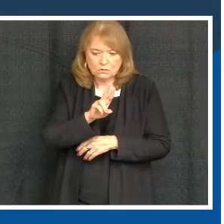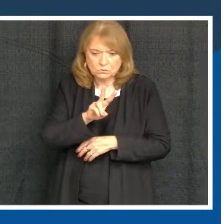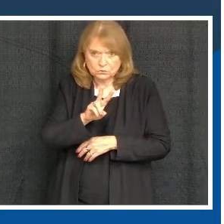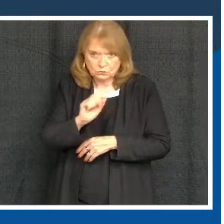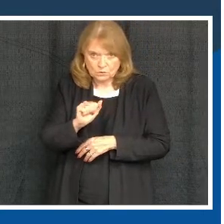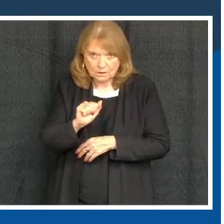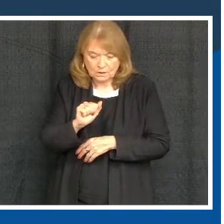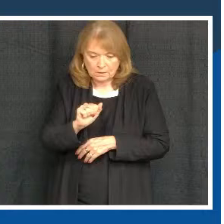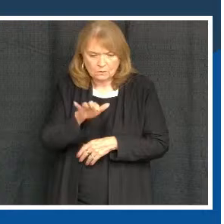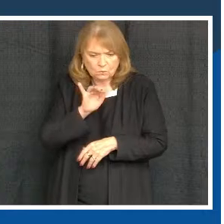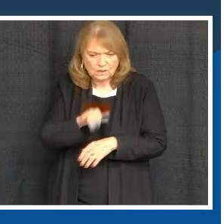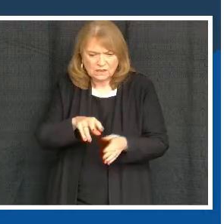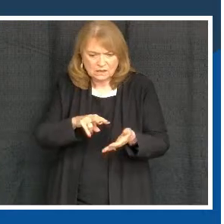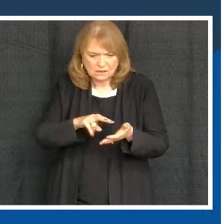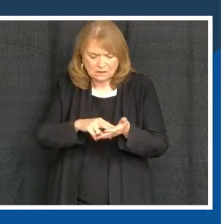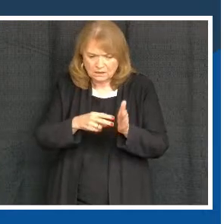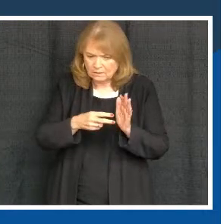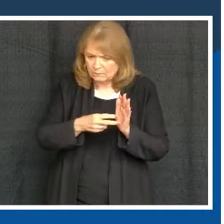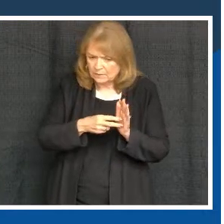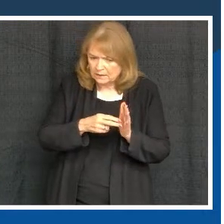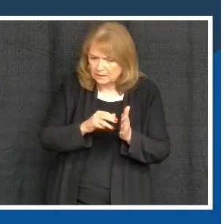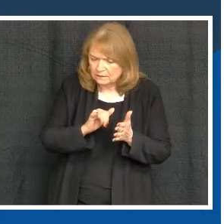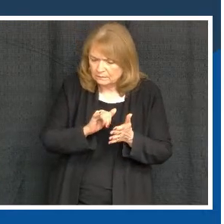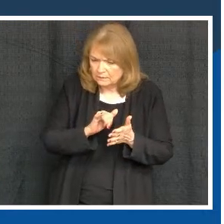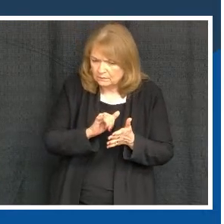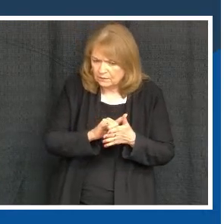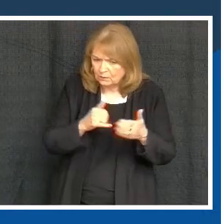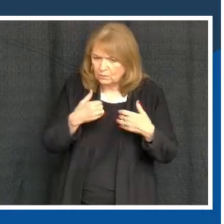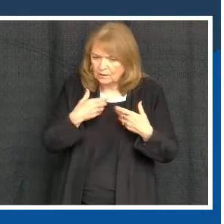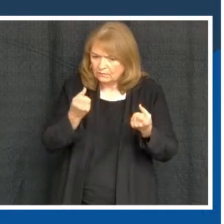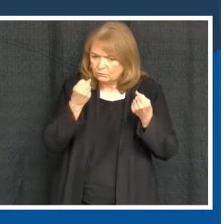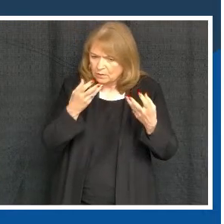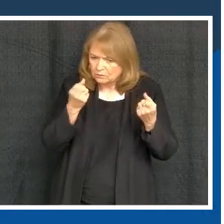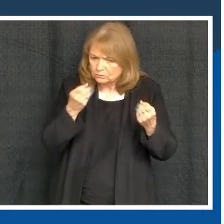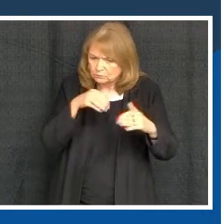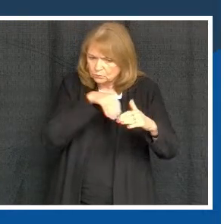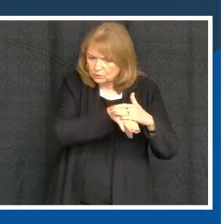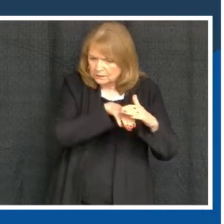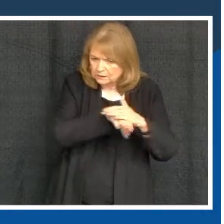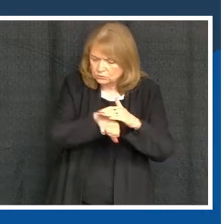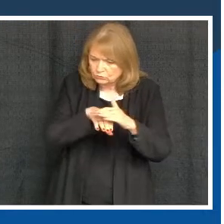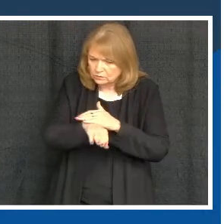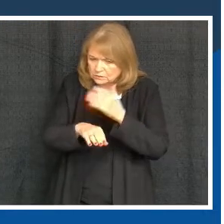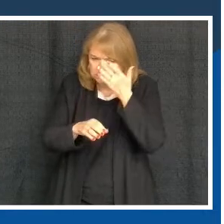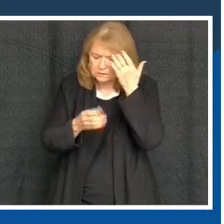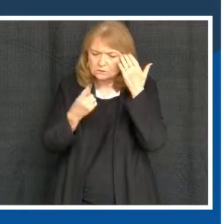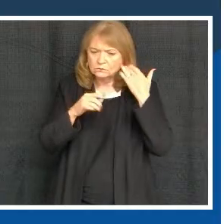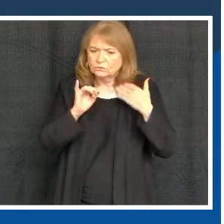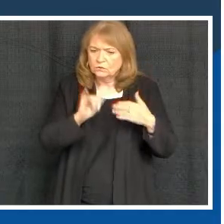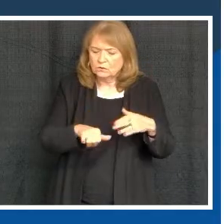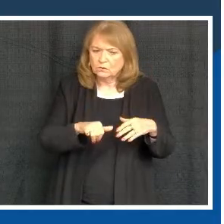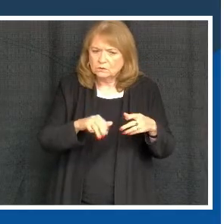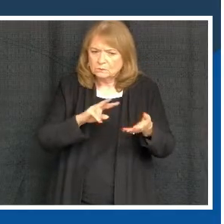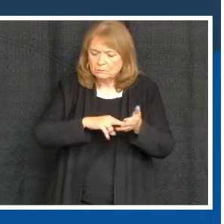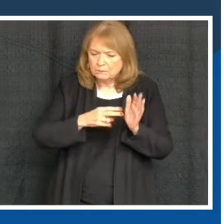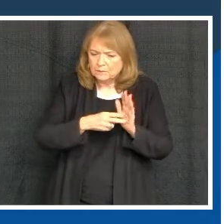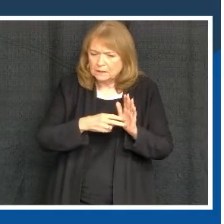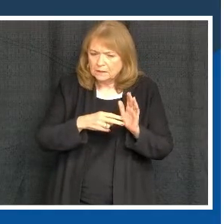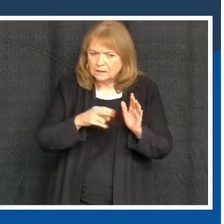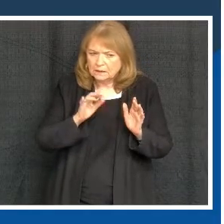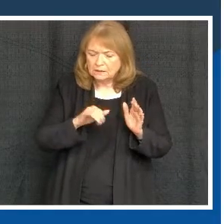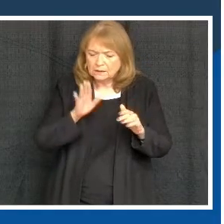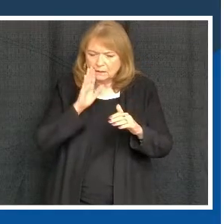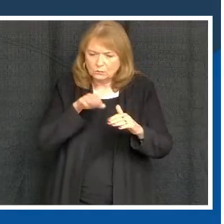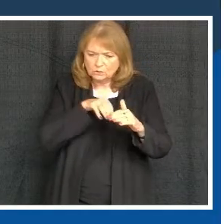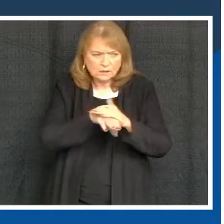this parcel, since it's on a corner, have multiple entrances to it for potential structures? Meaning, would access be